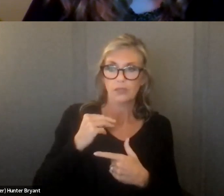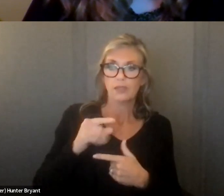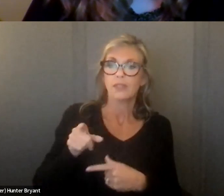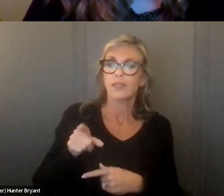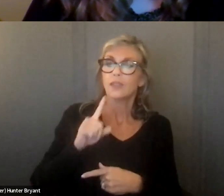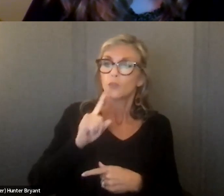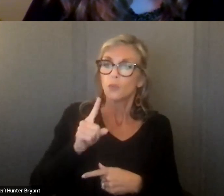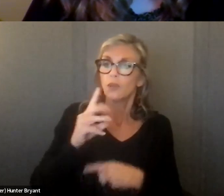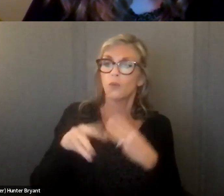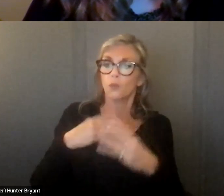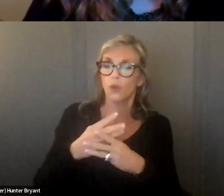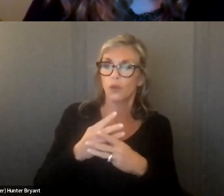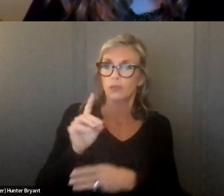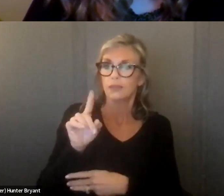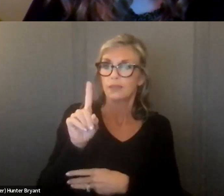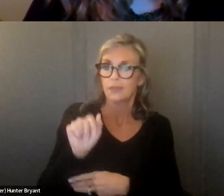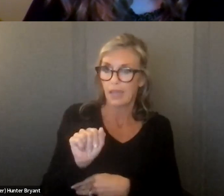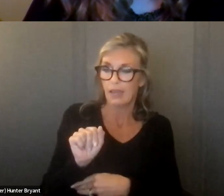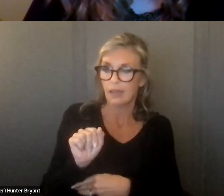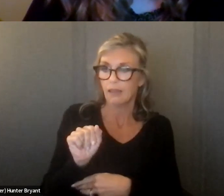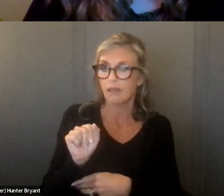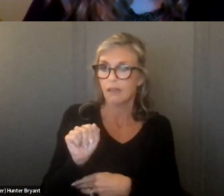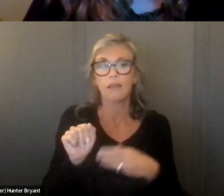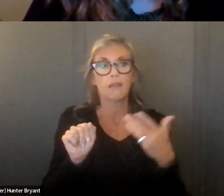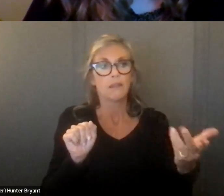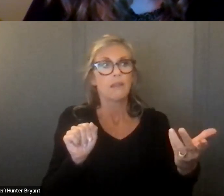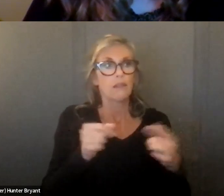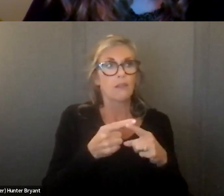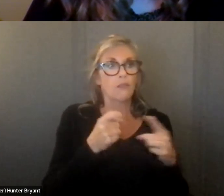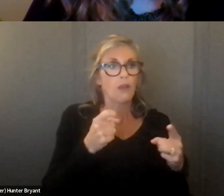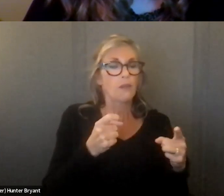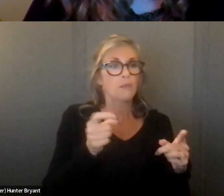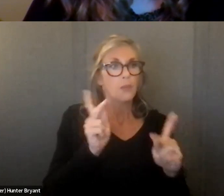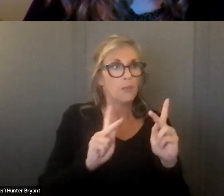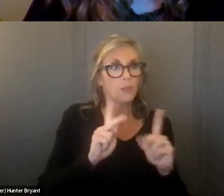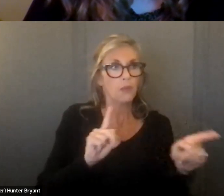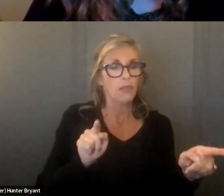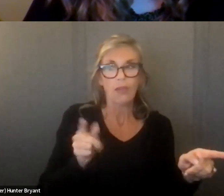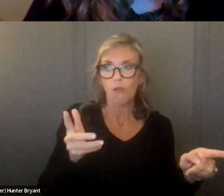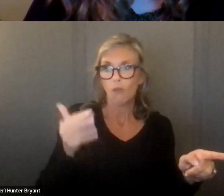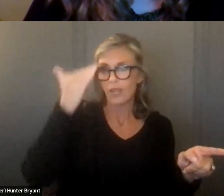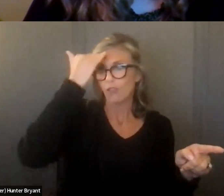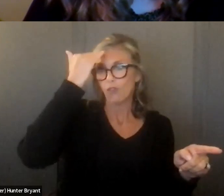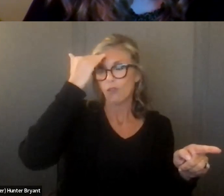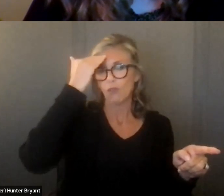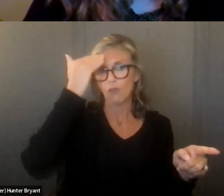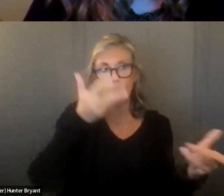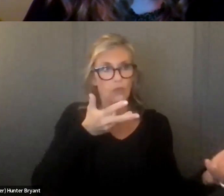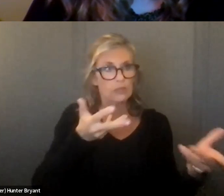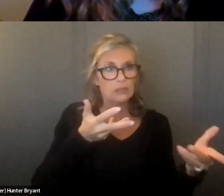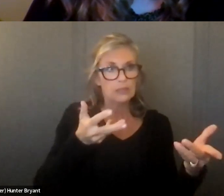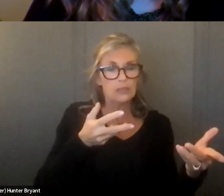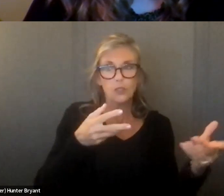the you know, the qualitative data pairs together, and you have to use that. You know,